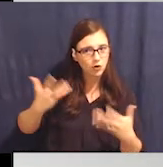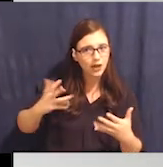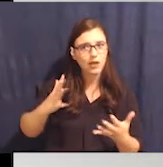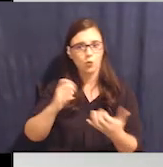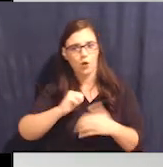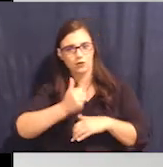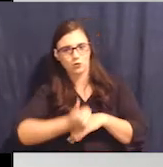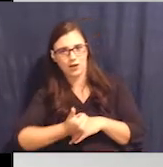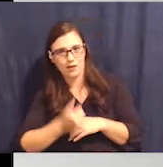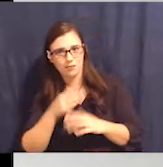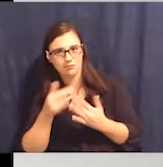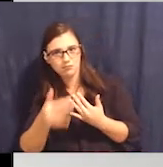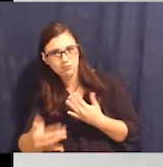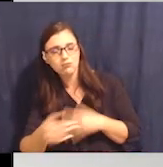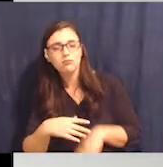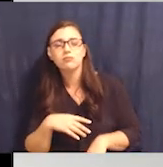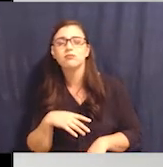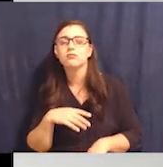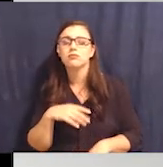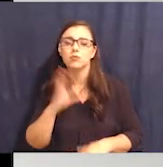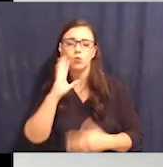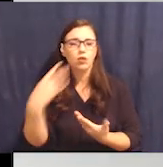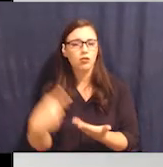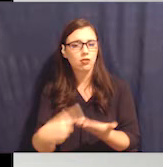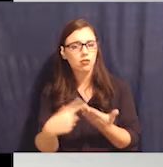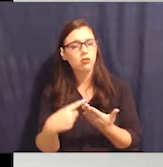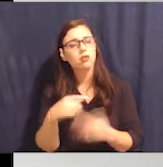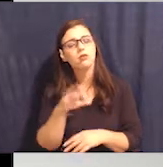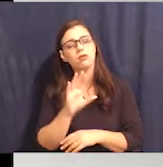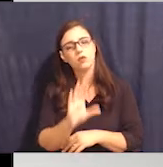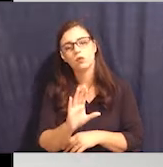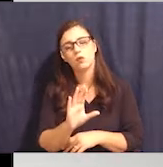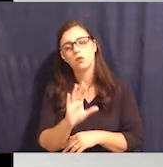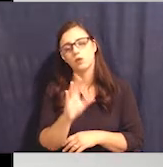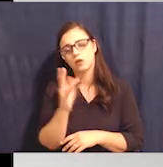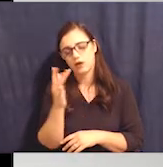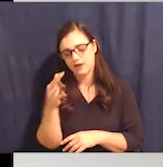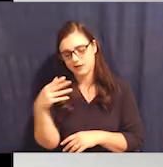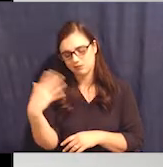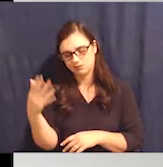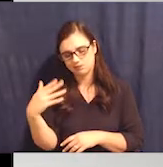you'd like to have in place. We go over